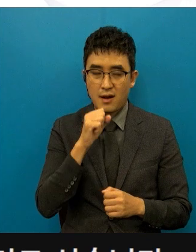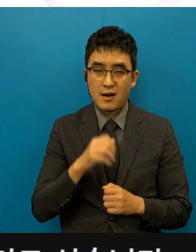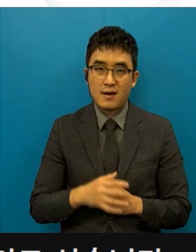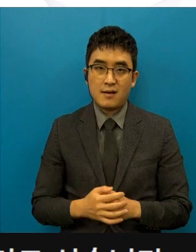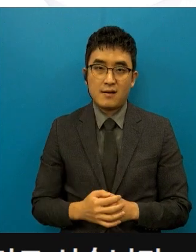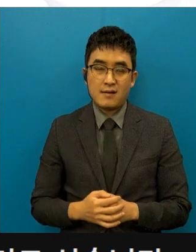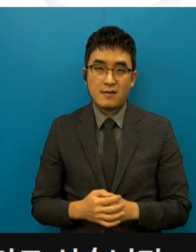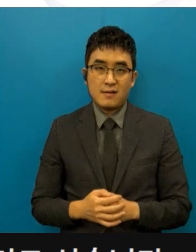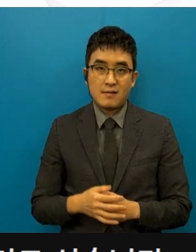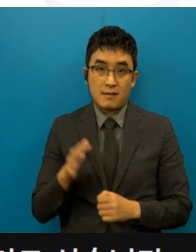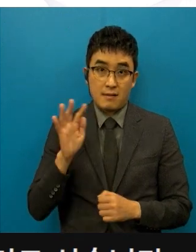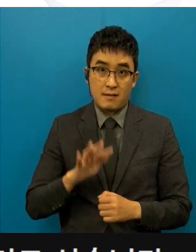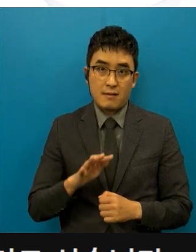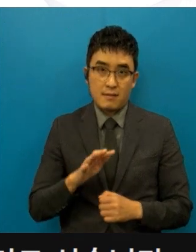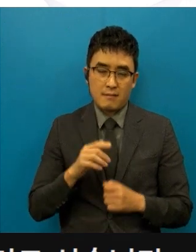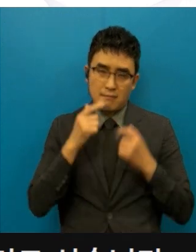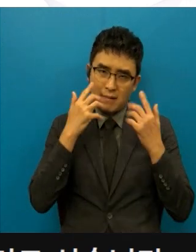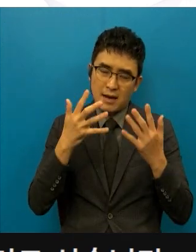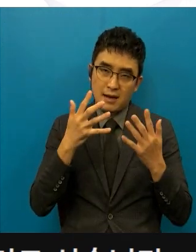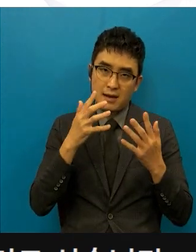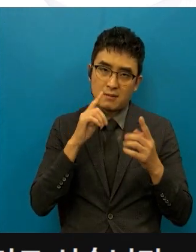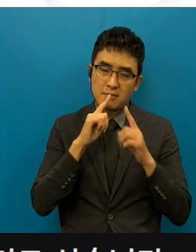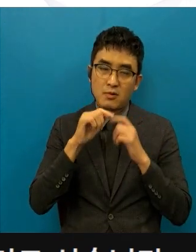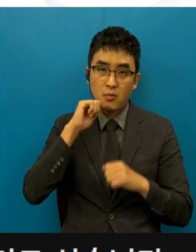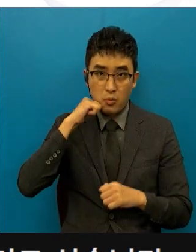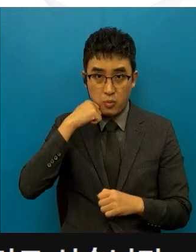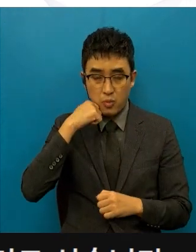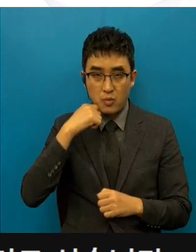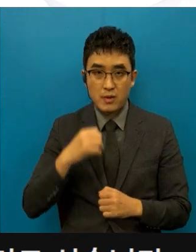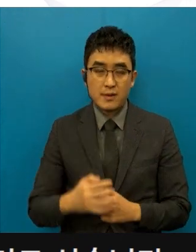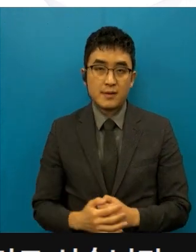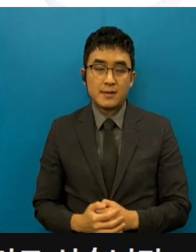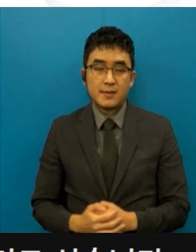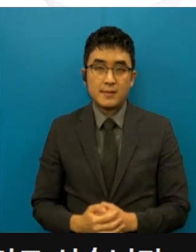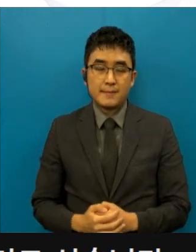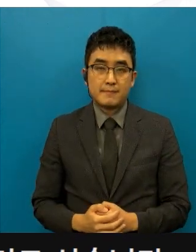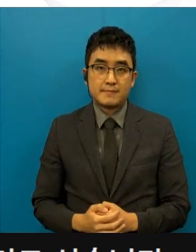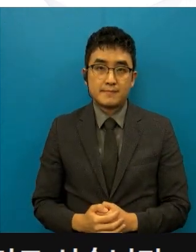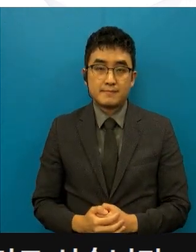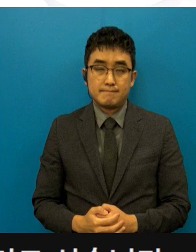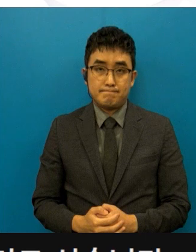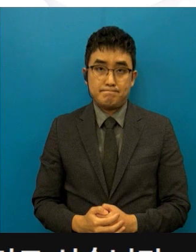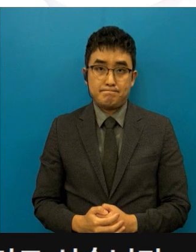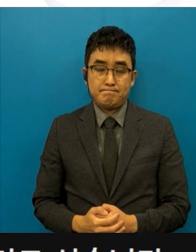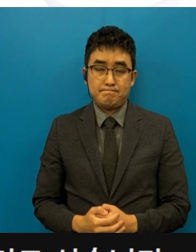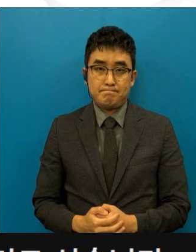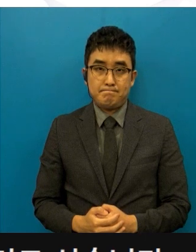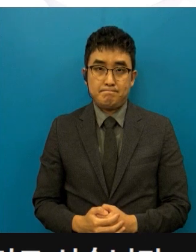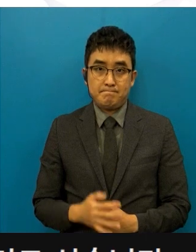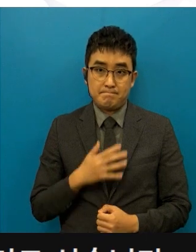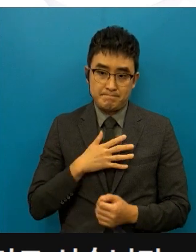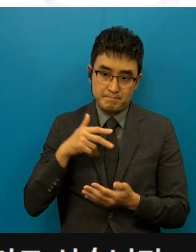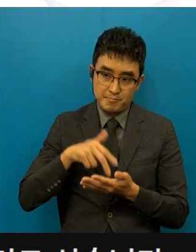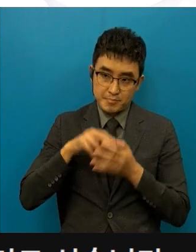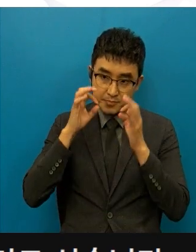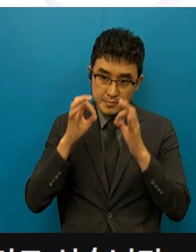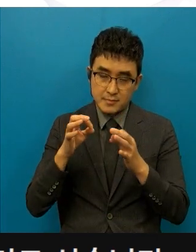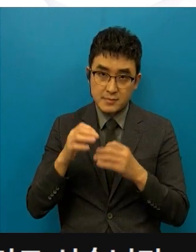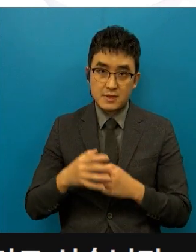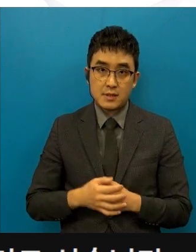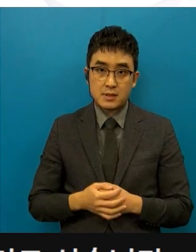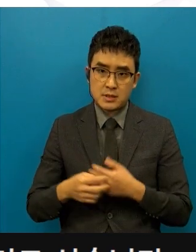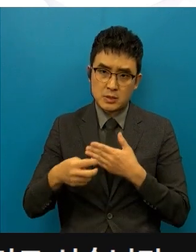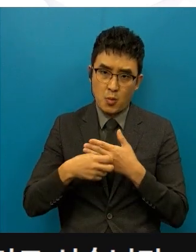I think we do have a great healthcare service, which hopefully will